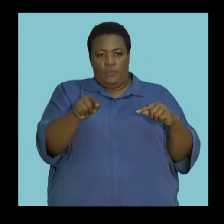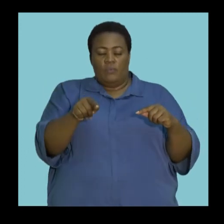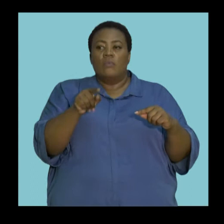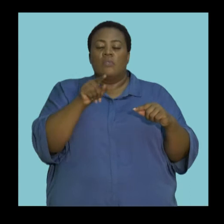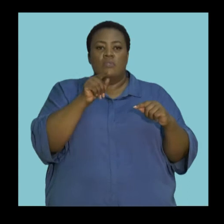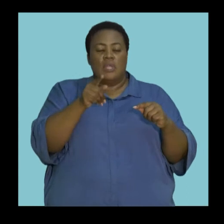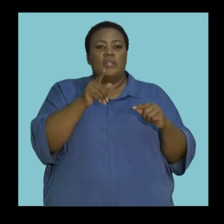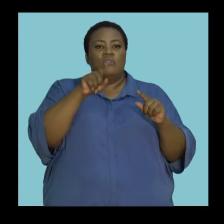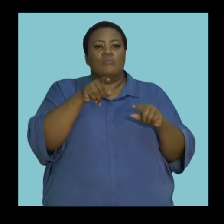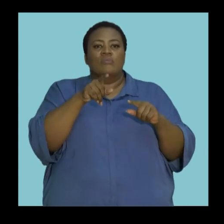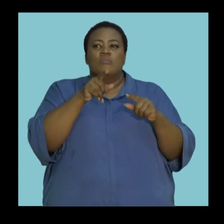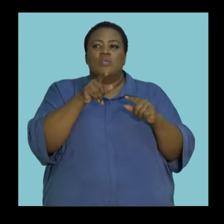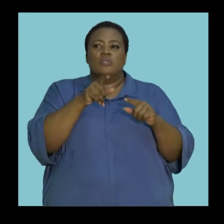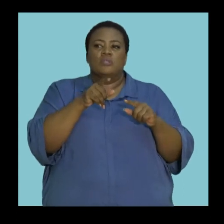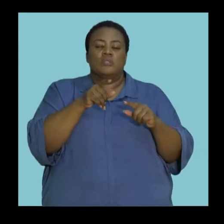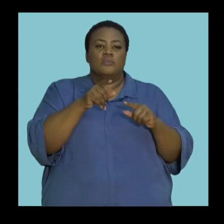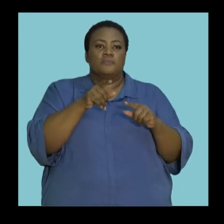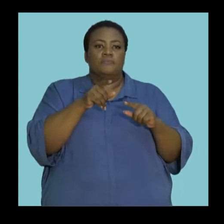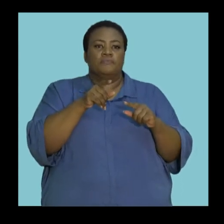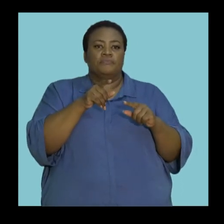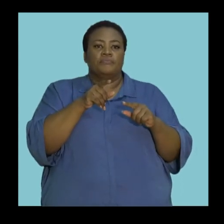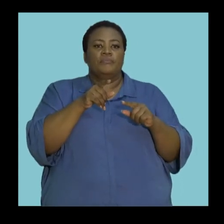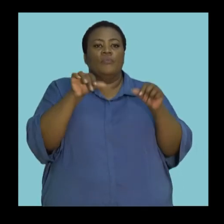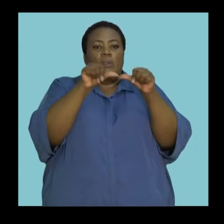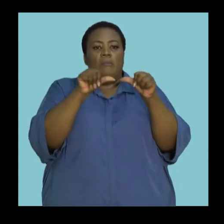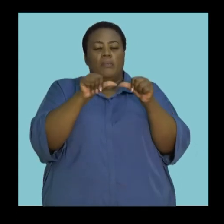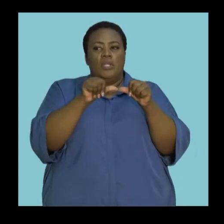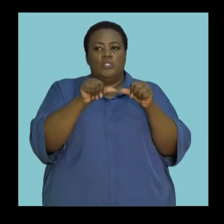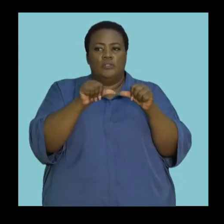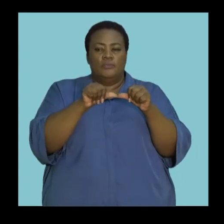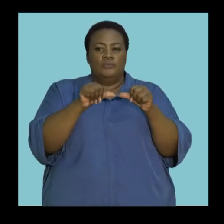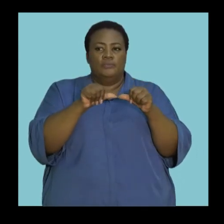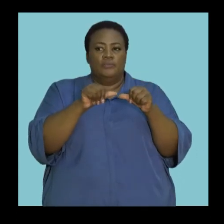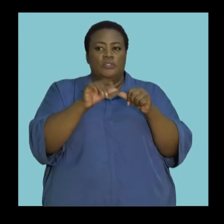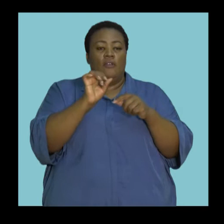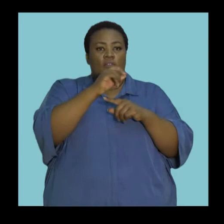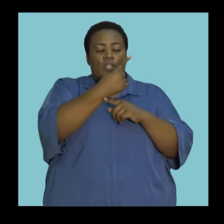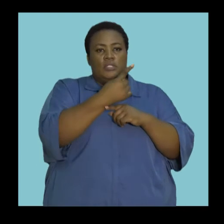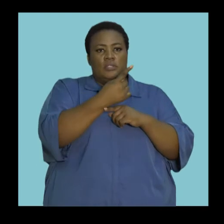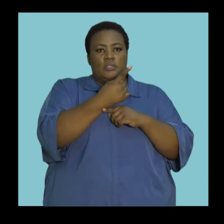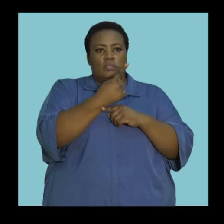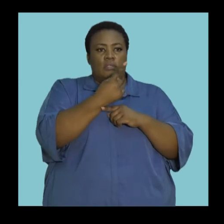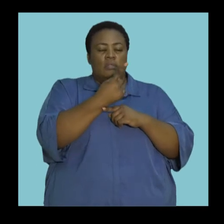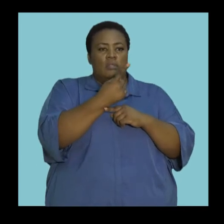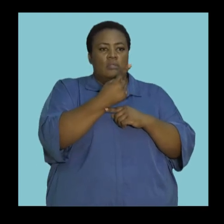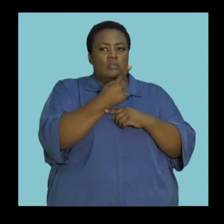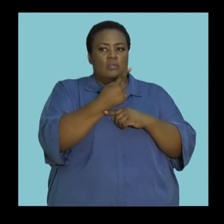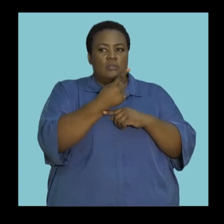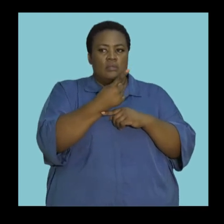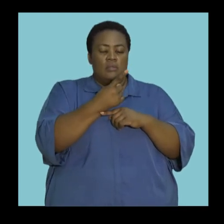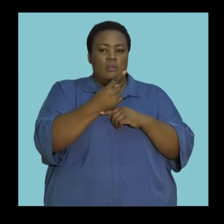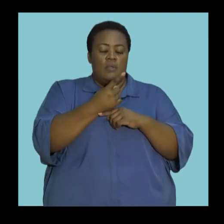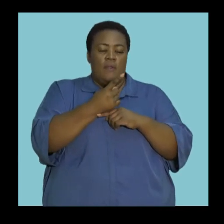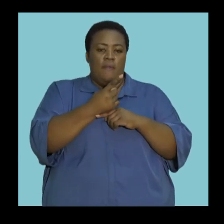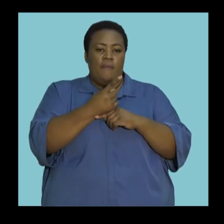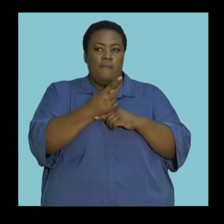of the pie chart according to the angles you were calculating. So the first would be placing your protractor on this.